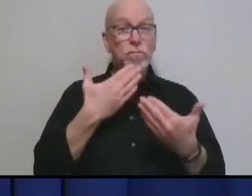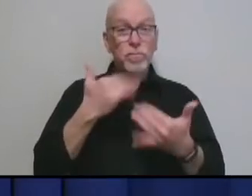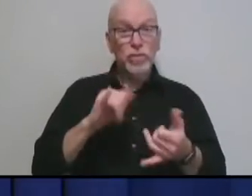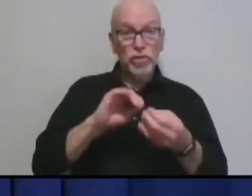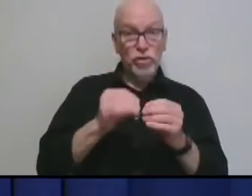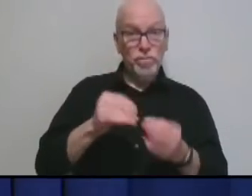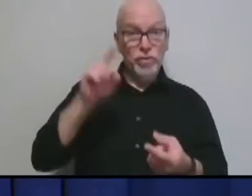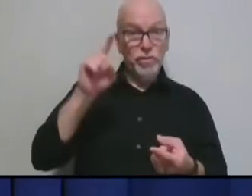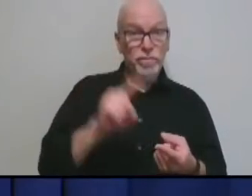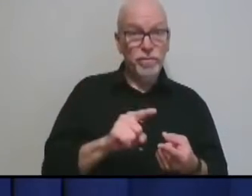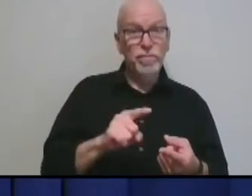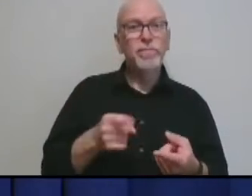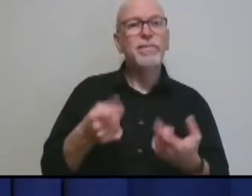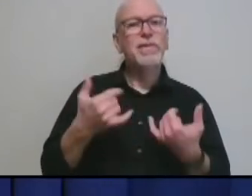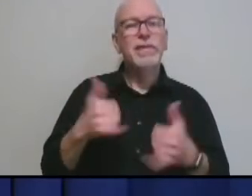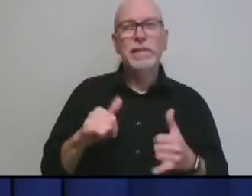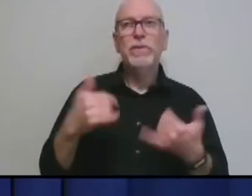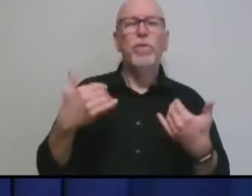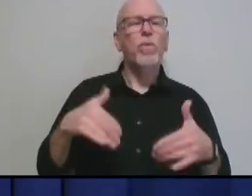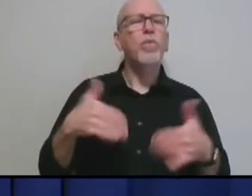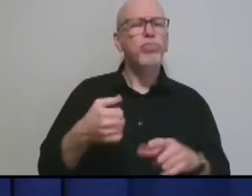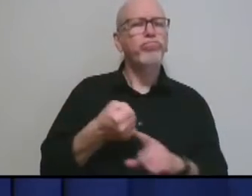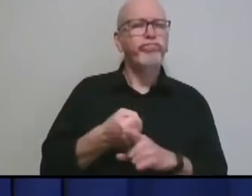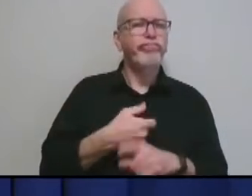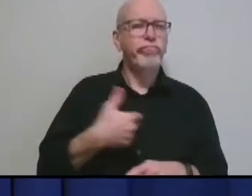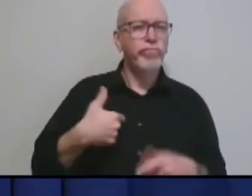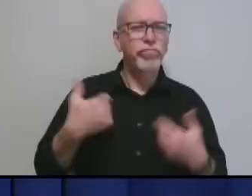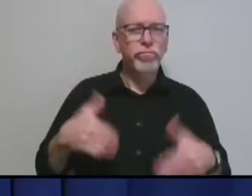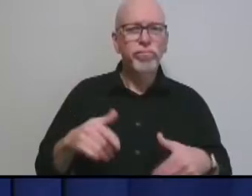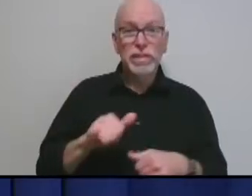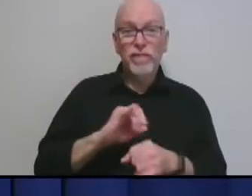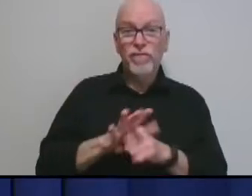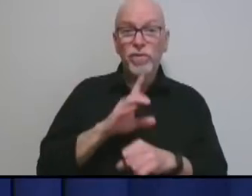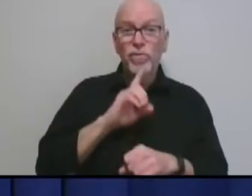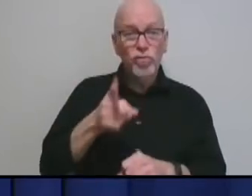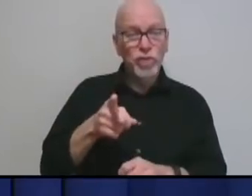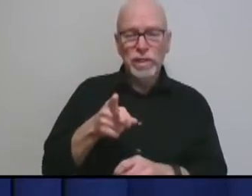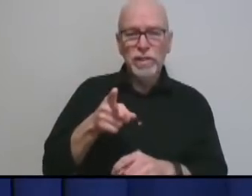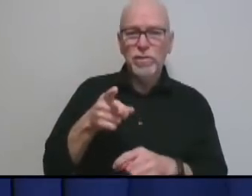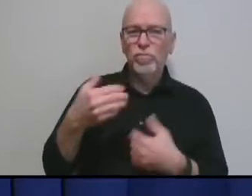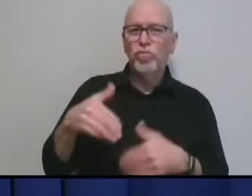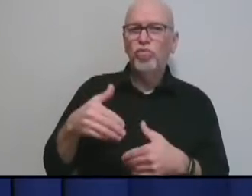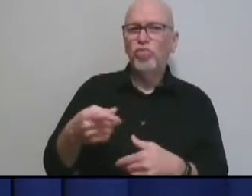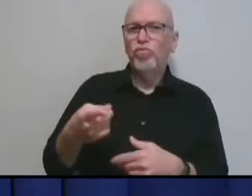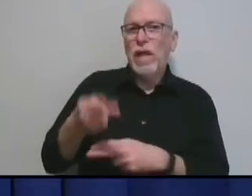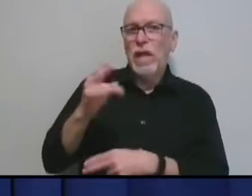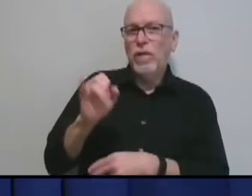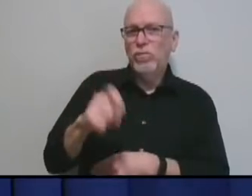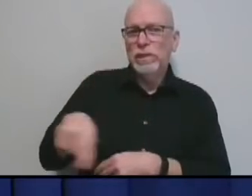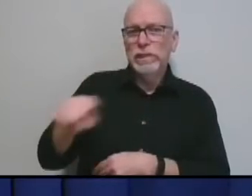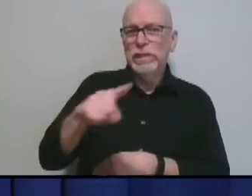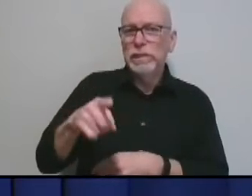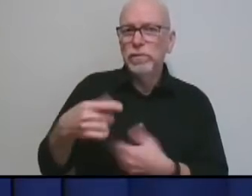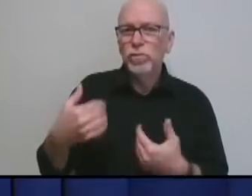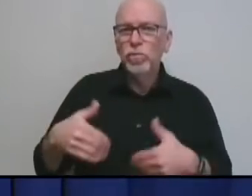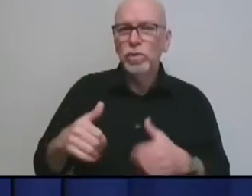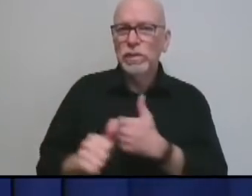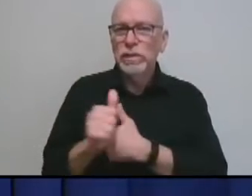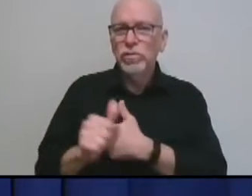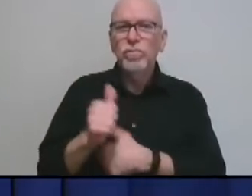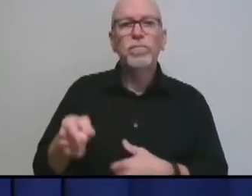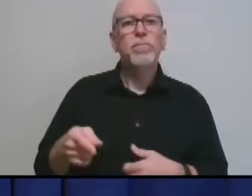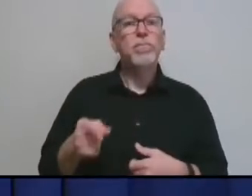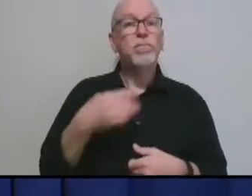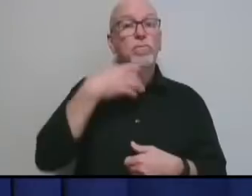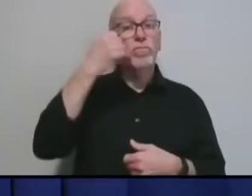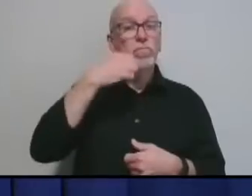this remains a sobering statistic that shows just how much this virus preys on our most vulnerable Hoosiers. Our elderly residents have also struggled